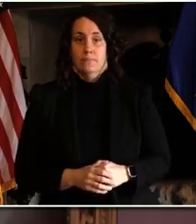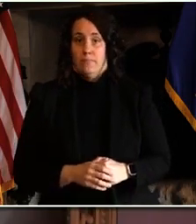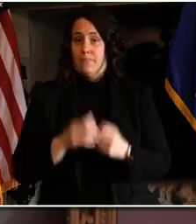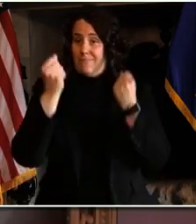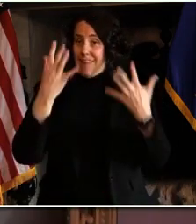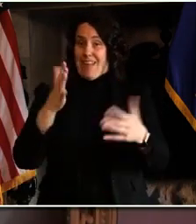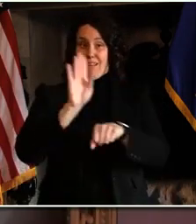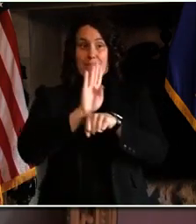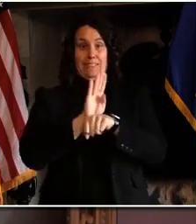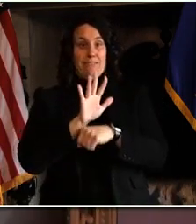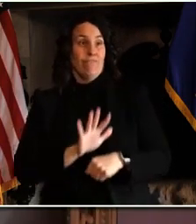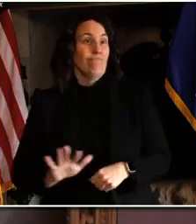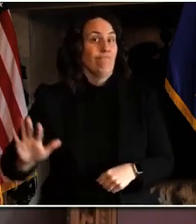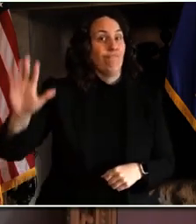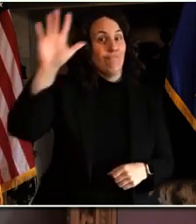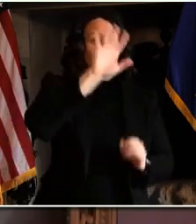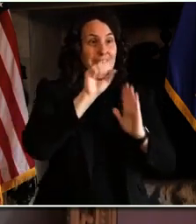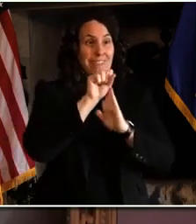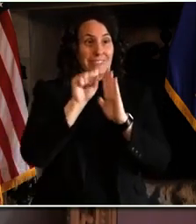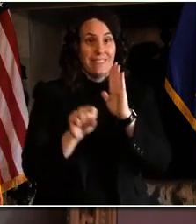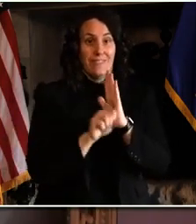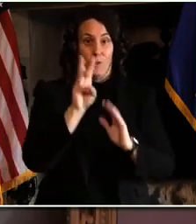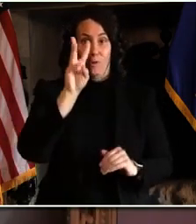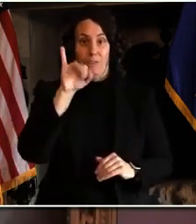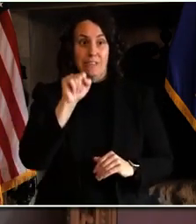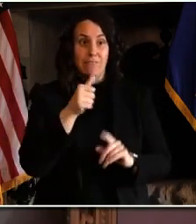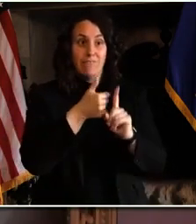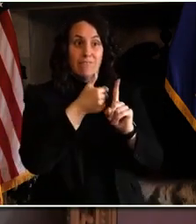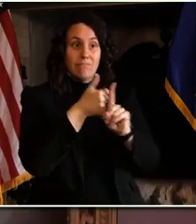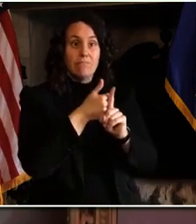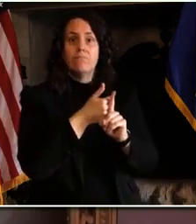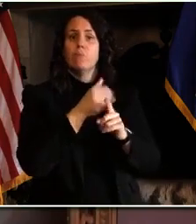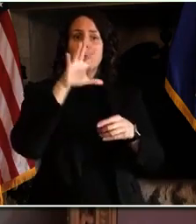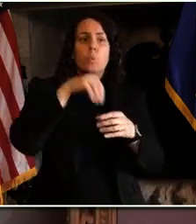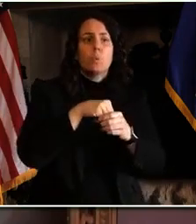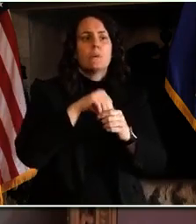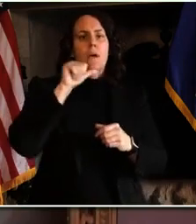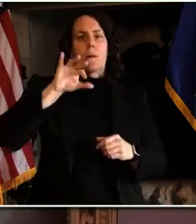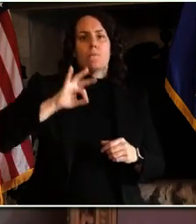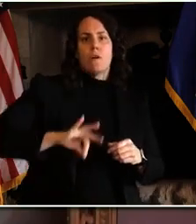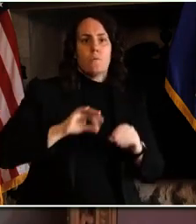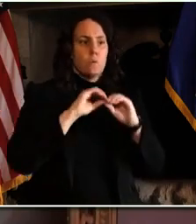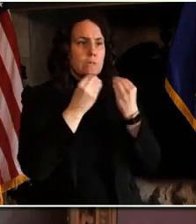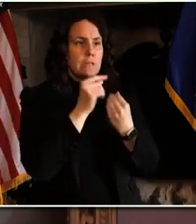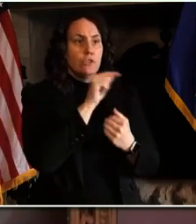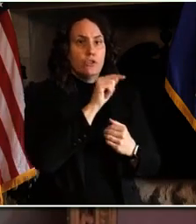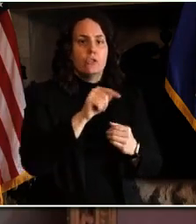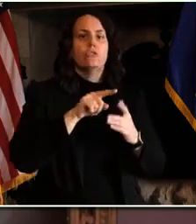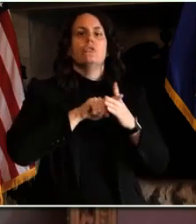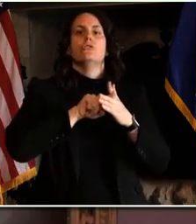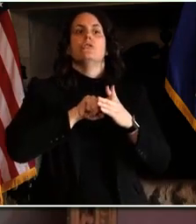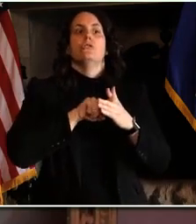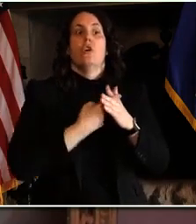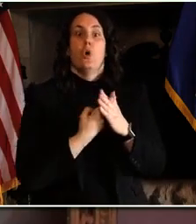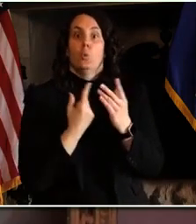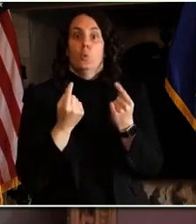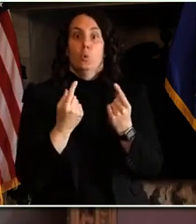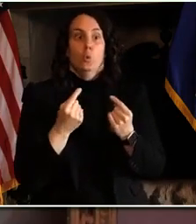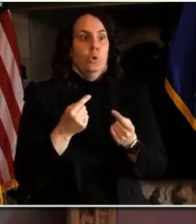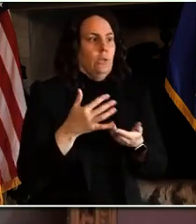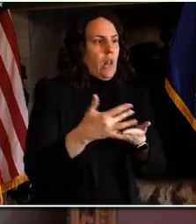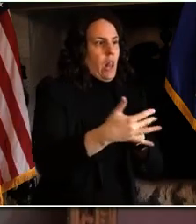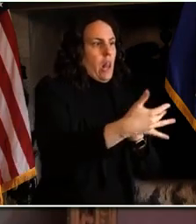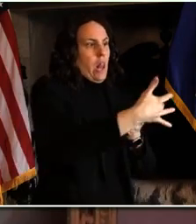even individuals, we've been able to start distributing donated PPE to our local